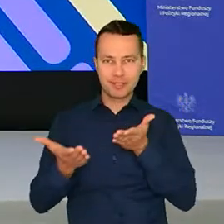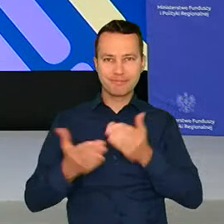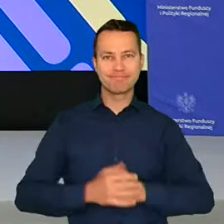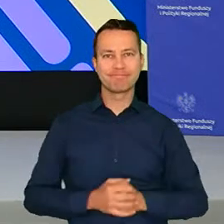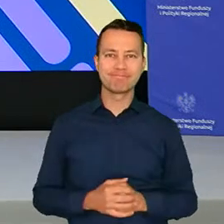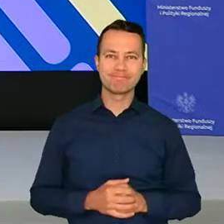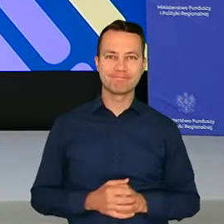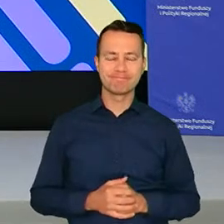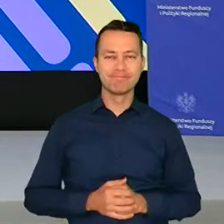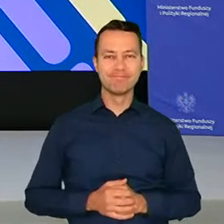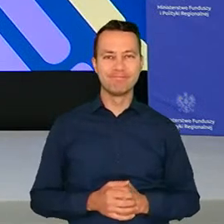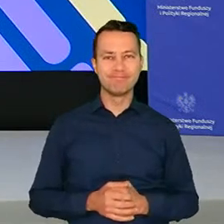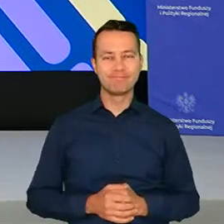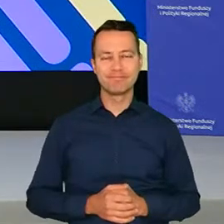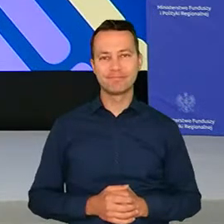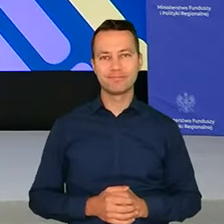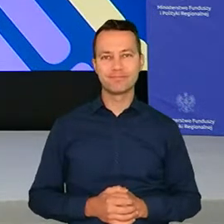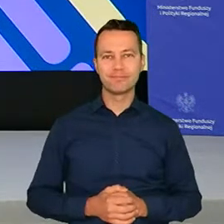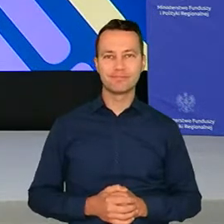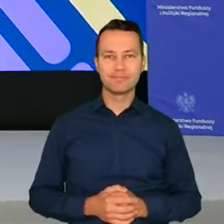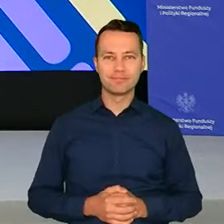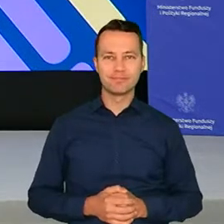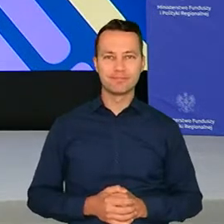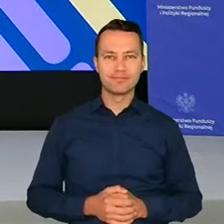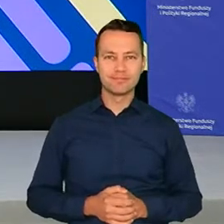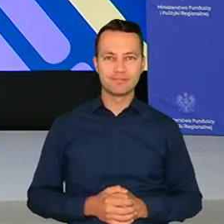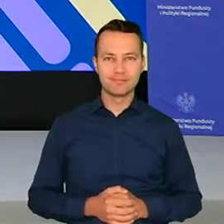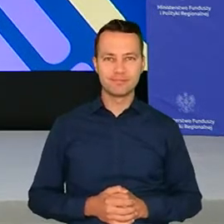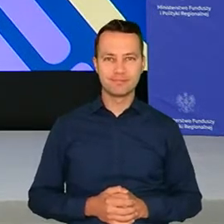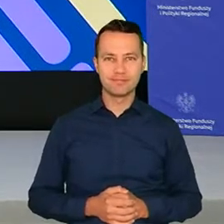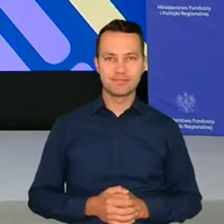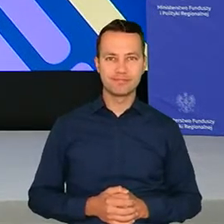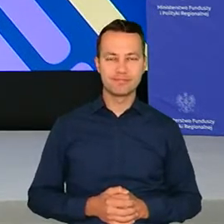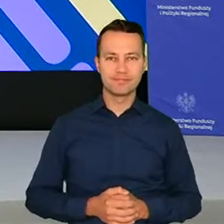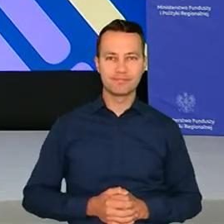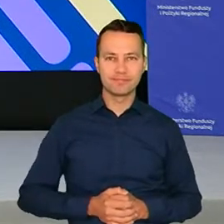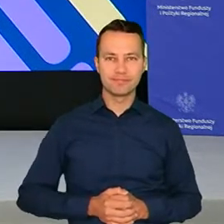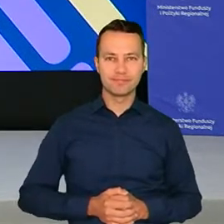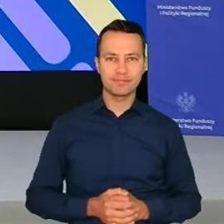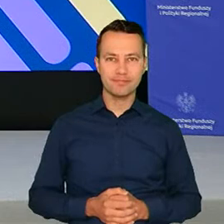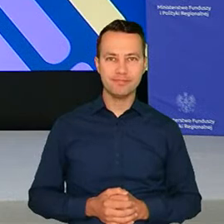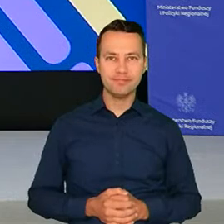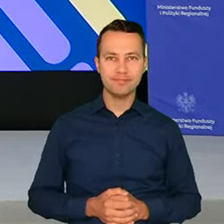event officially. Over to you, Minister.